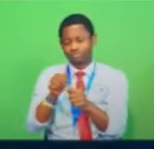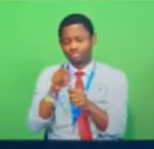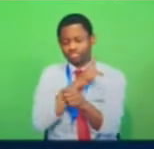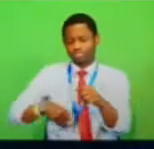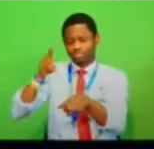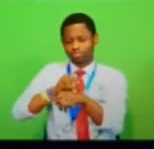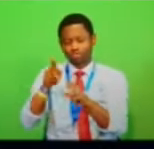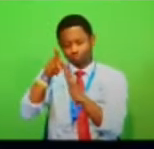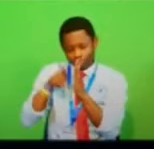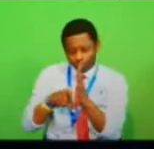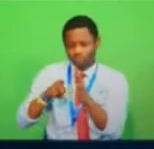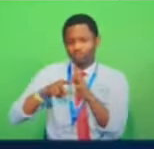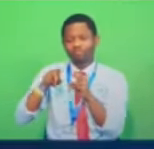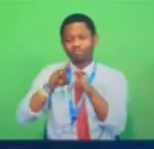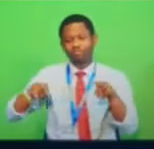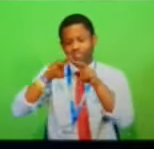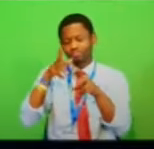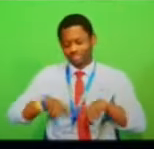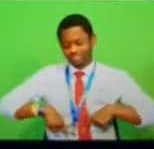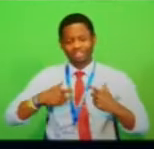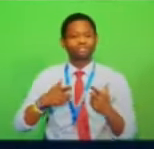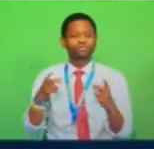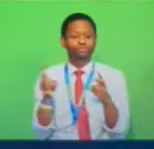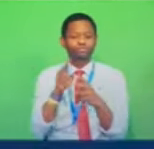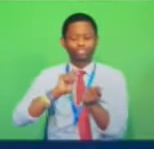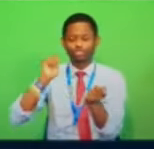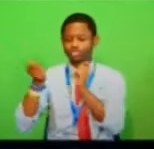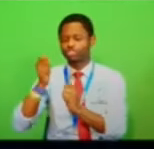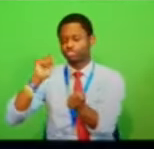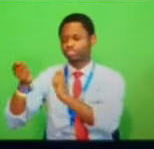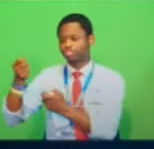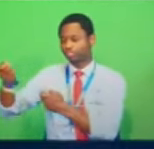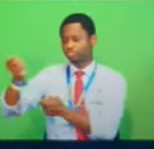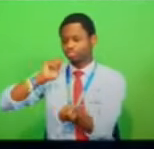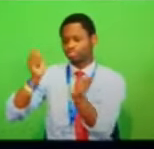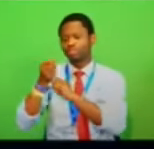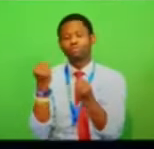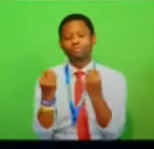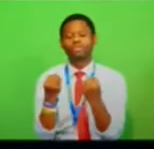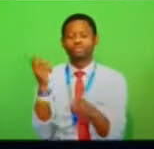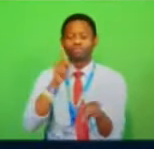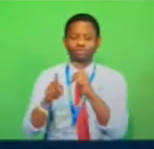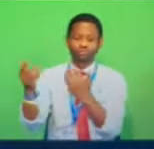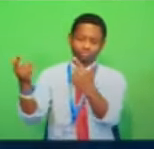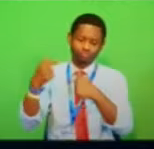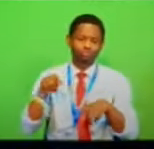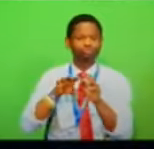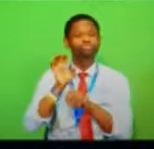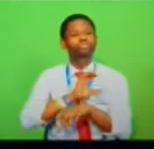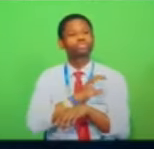lifestyle, thereby turning many people to Christ. Hallelujah. Now, our dear father talks